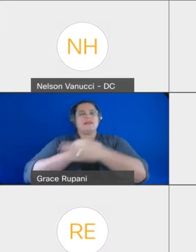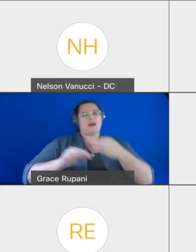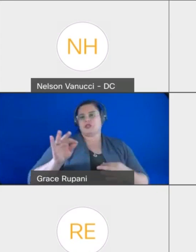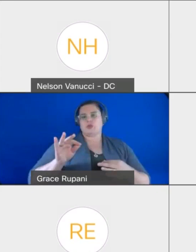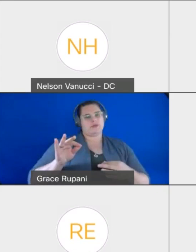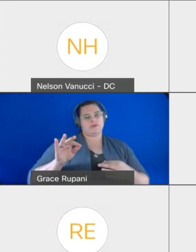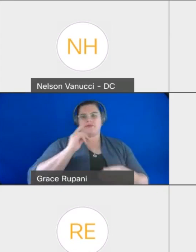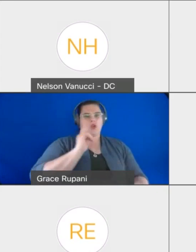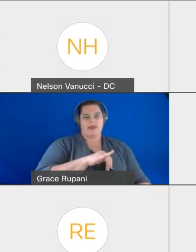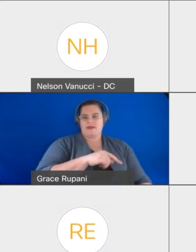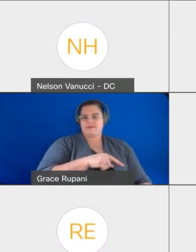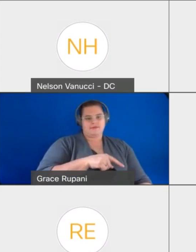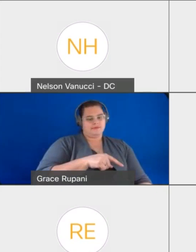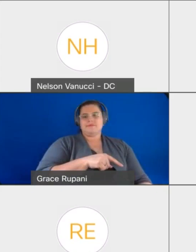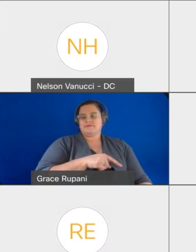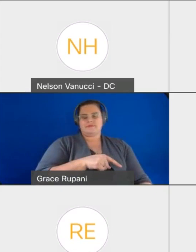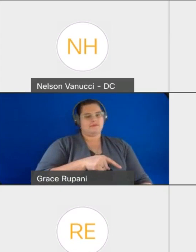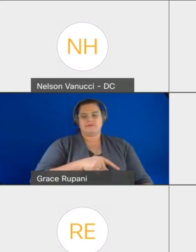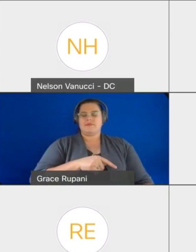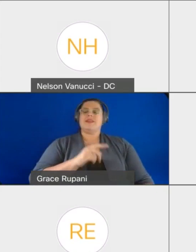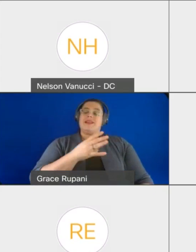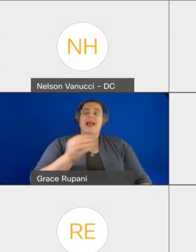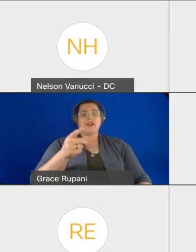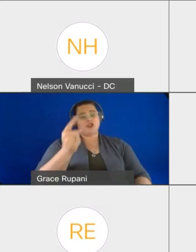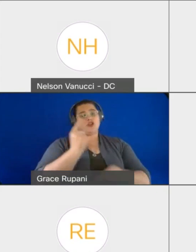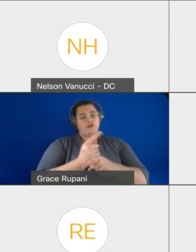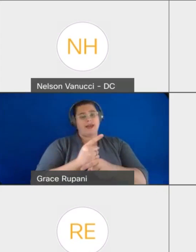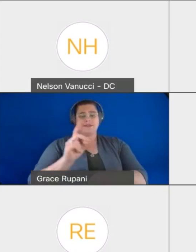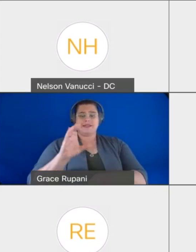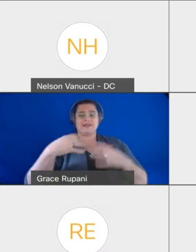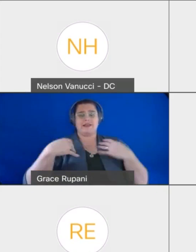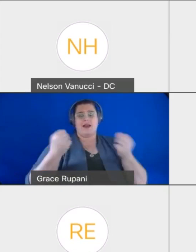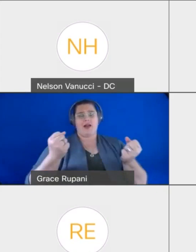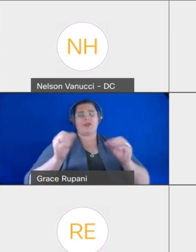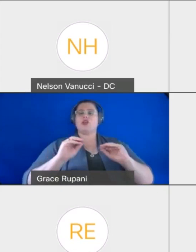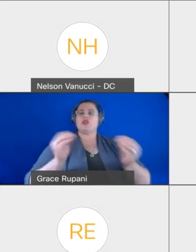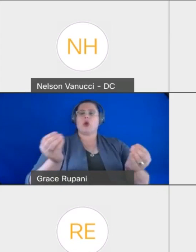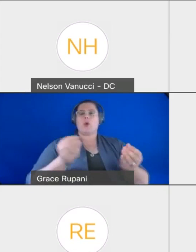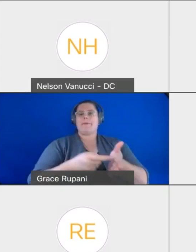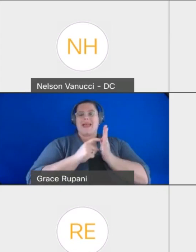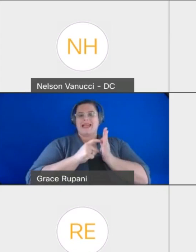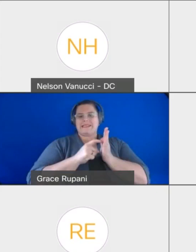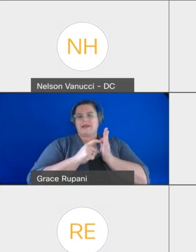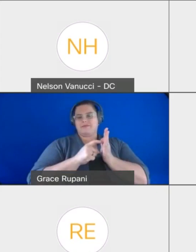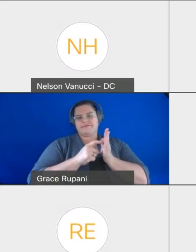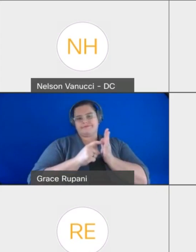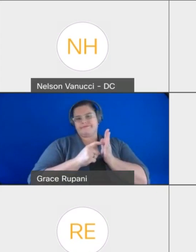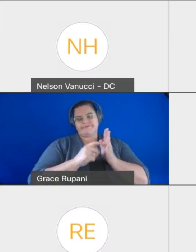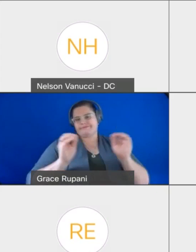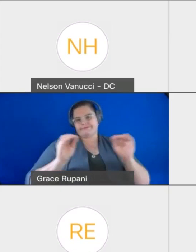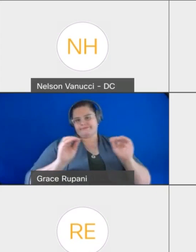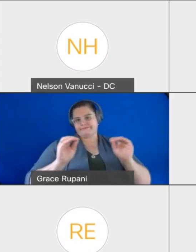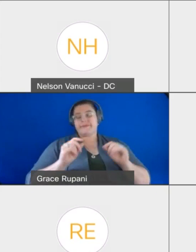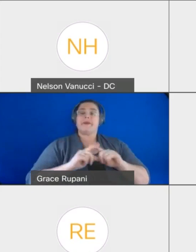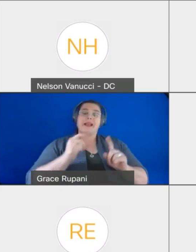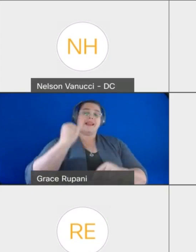correct, there's no mandate from DC Health for that type of testing. Certainly, if the agencies